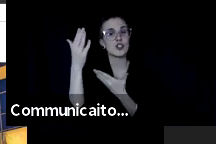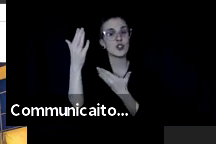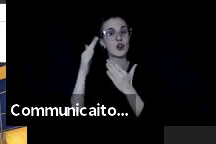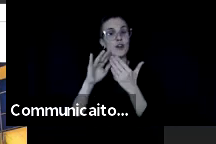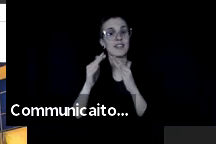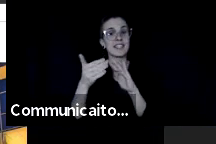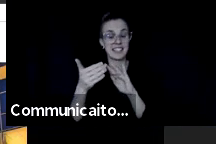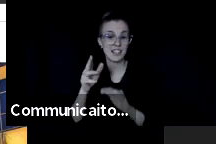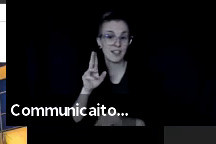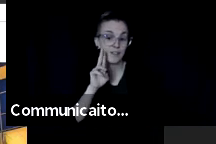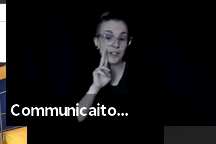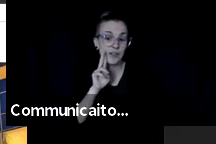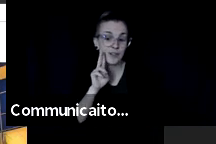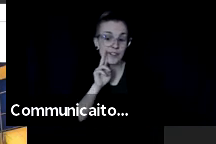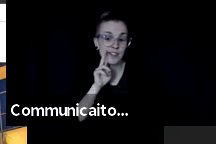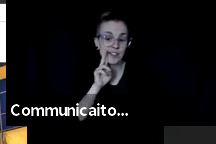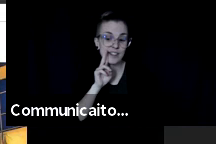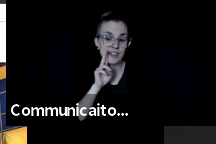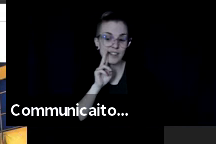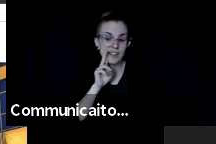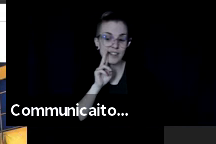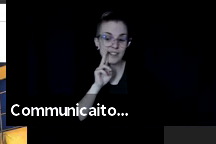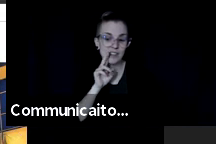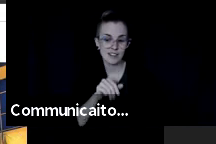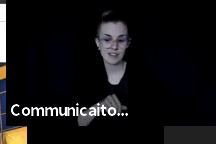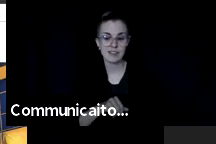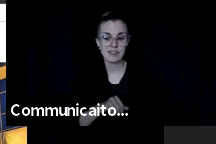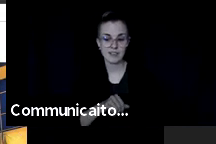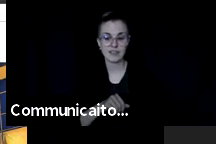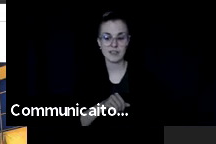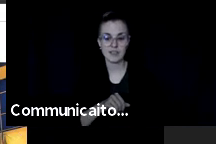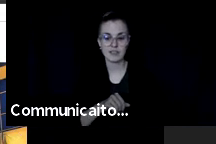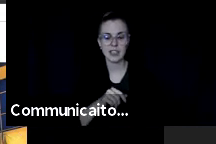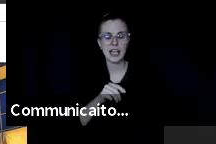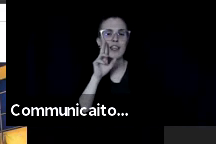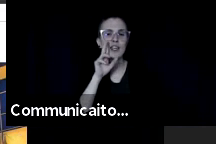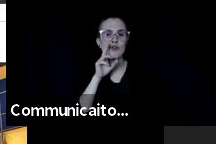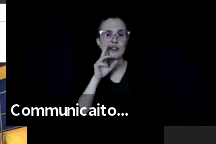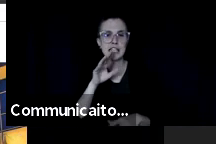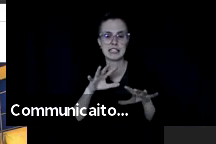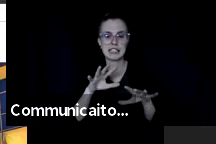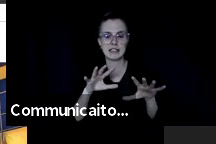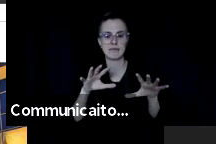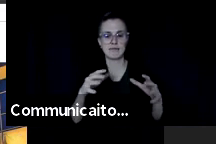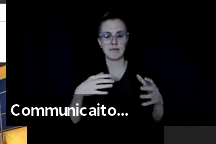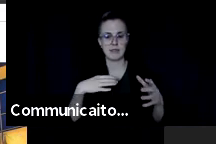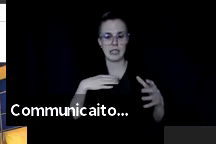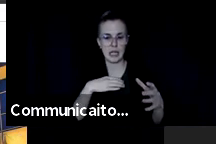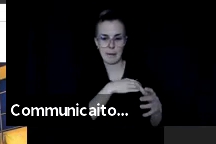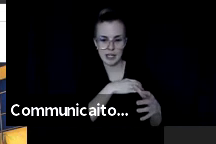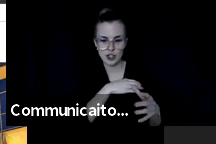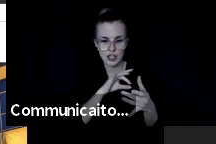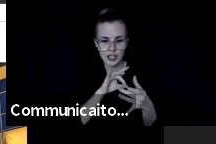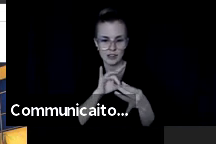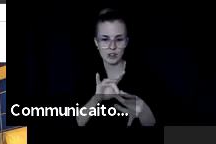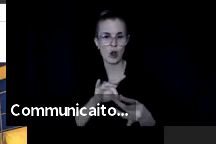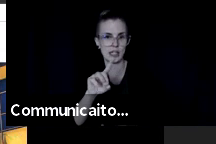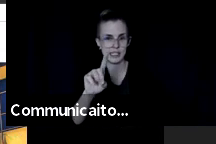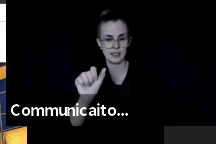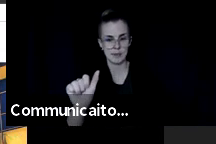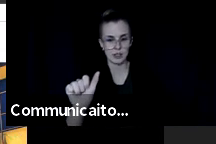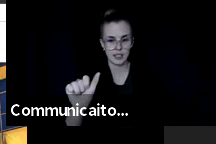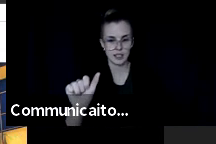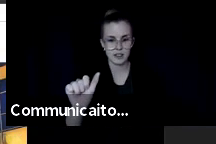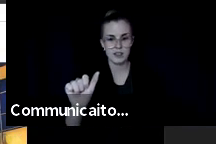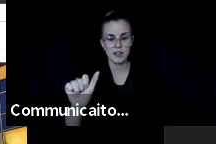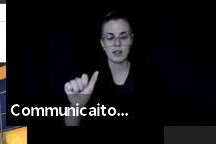Houston as the commission of the Houston's Commission on Disabilities. And